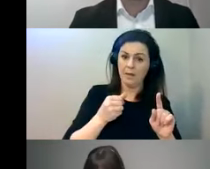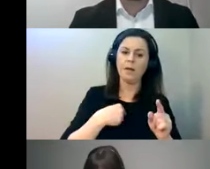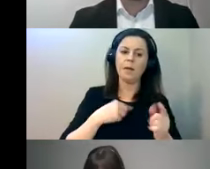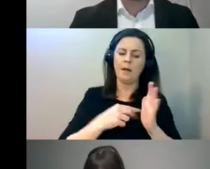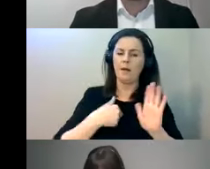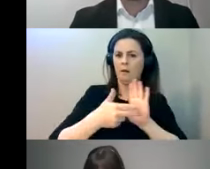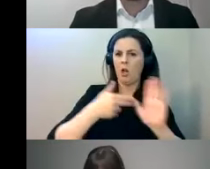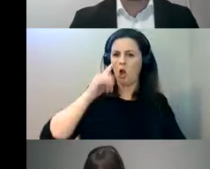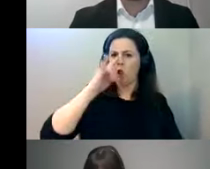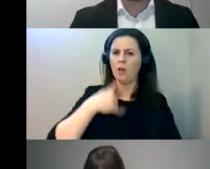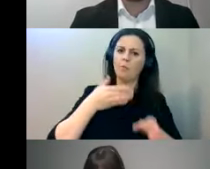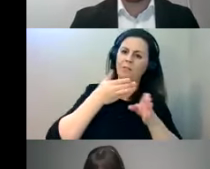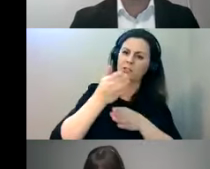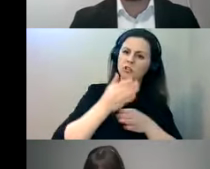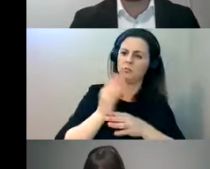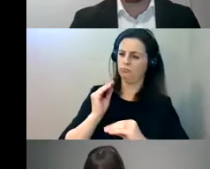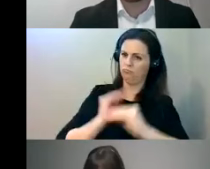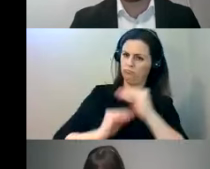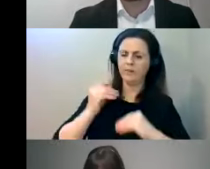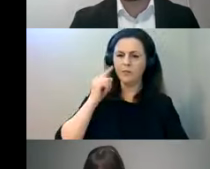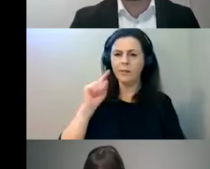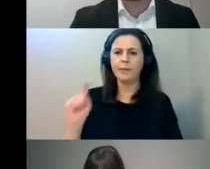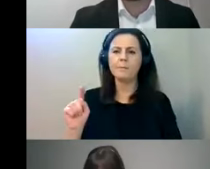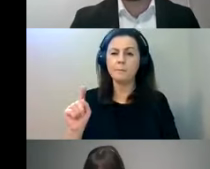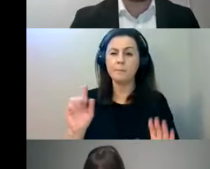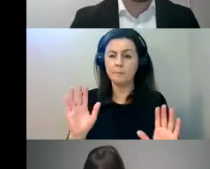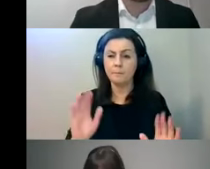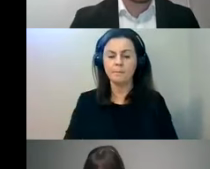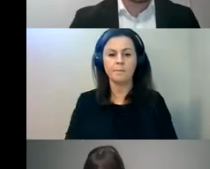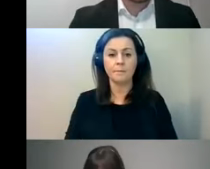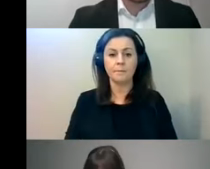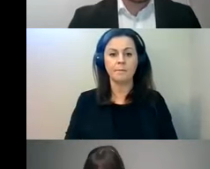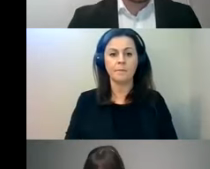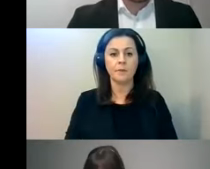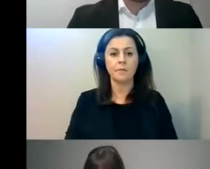degree of skill that's expected is just as an ordinary person.